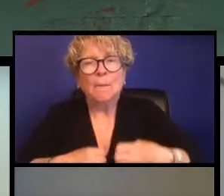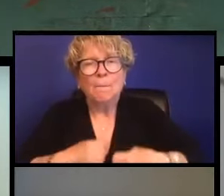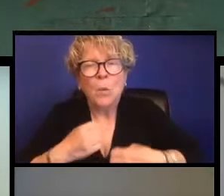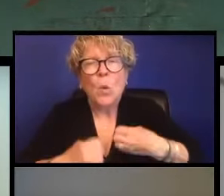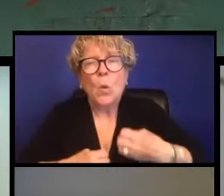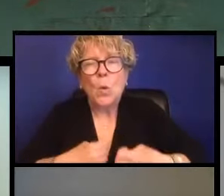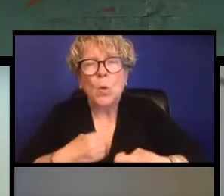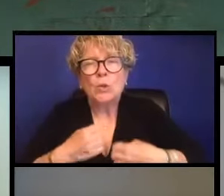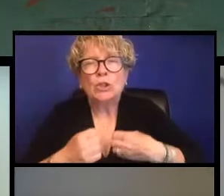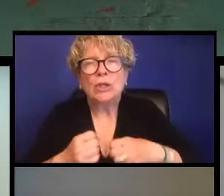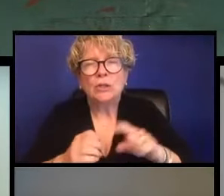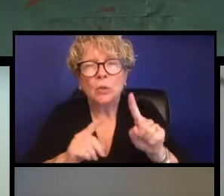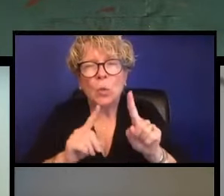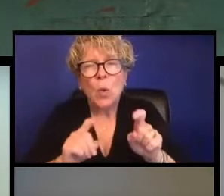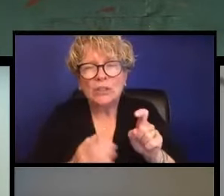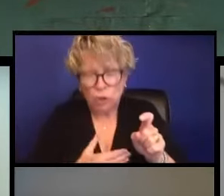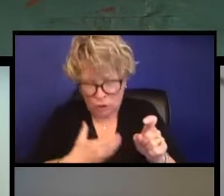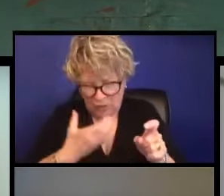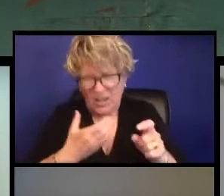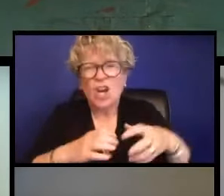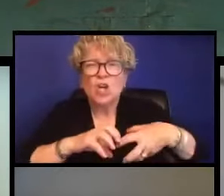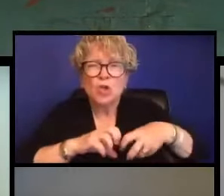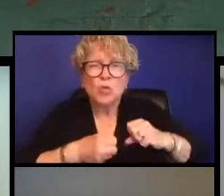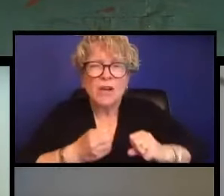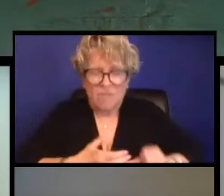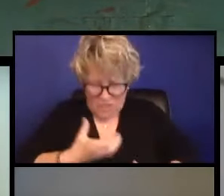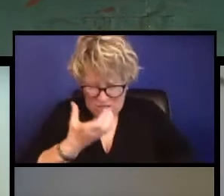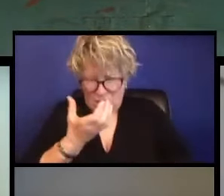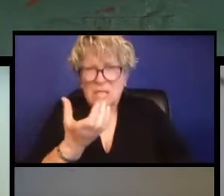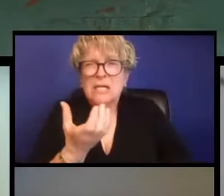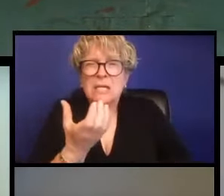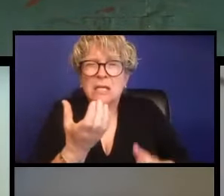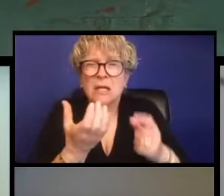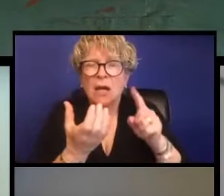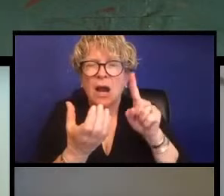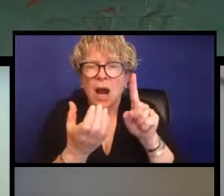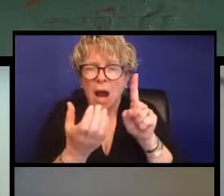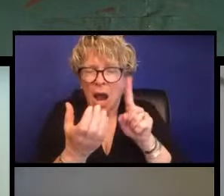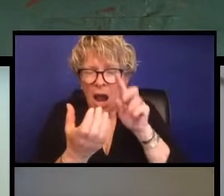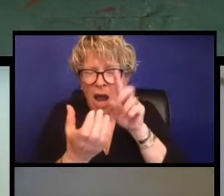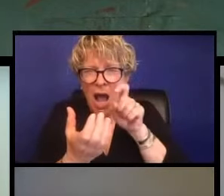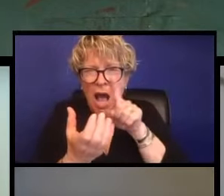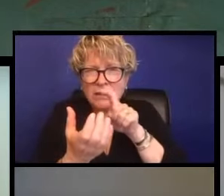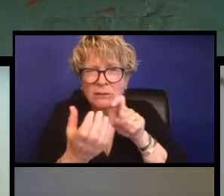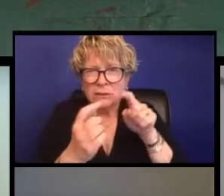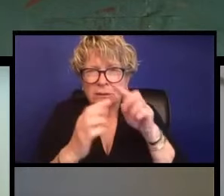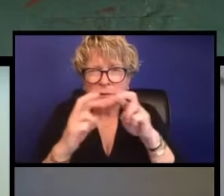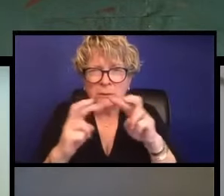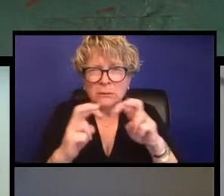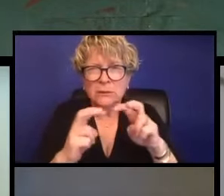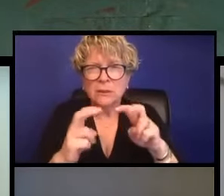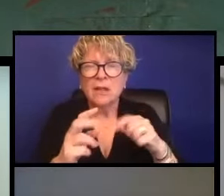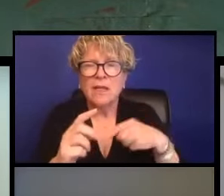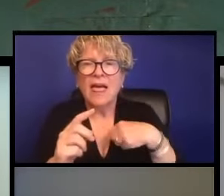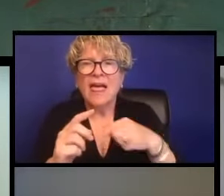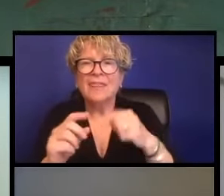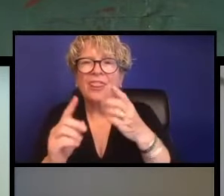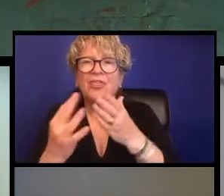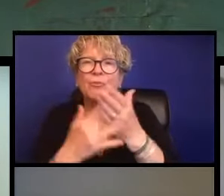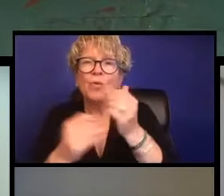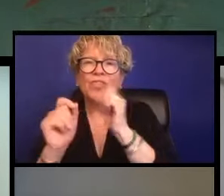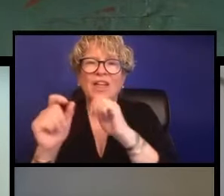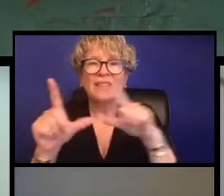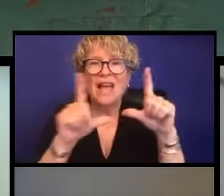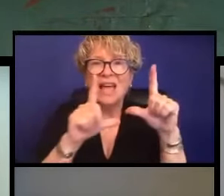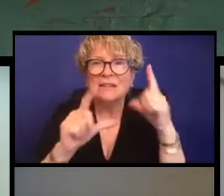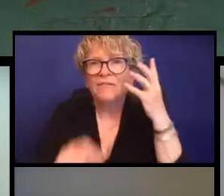of grief and heartbreak and understanding, and it all goes through this lens of the